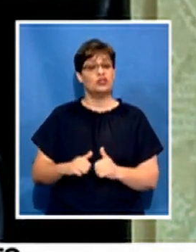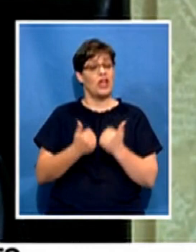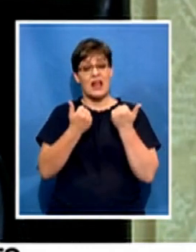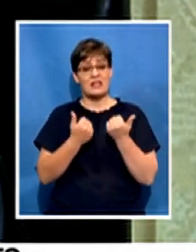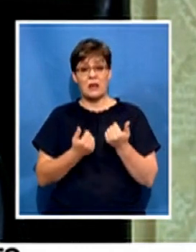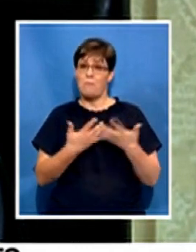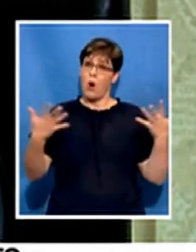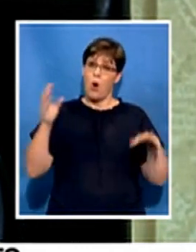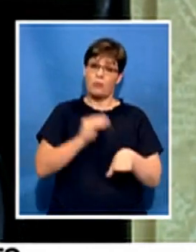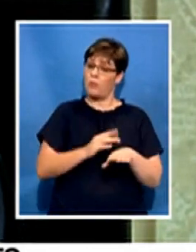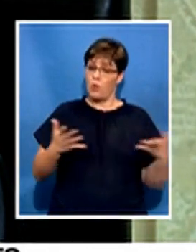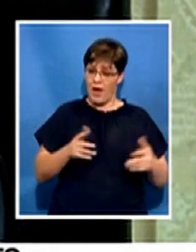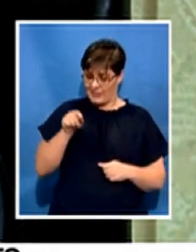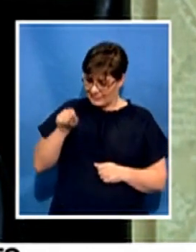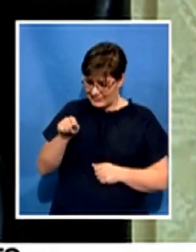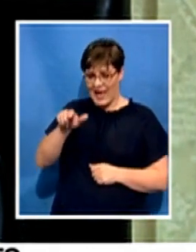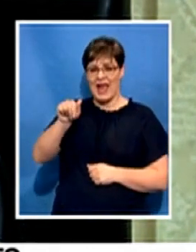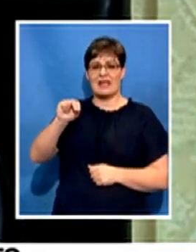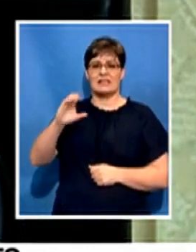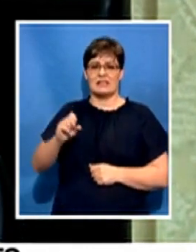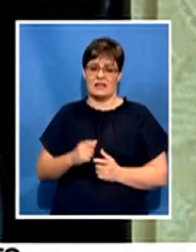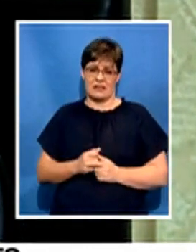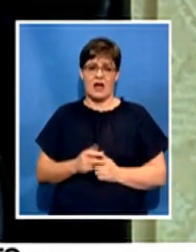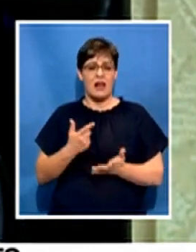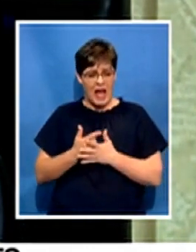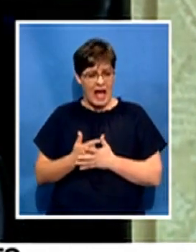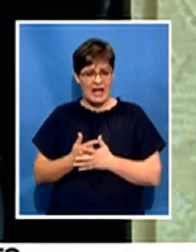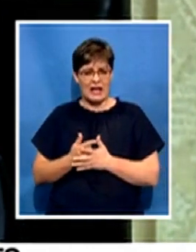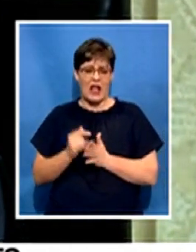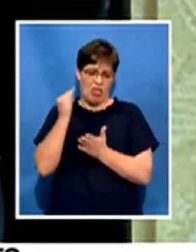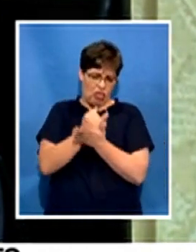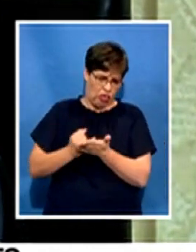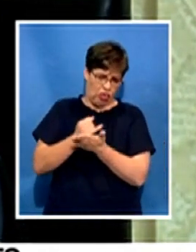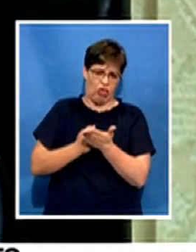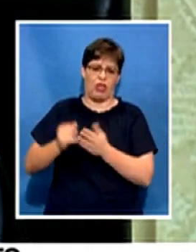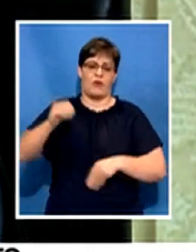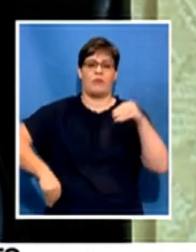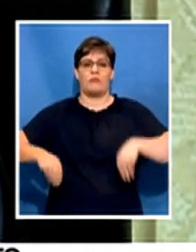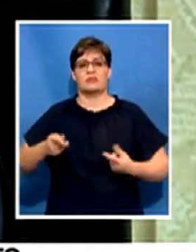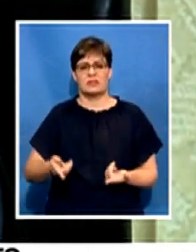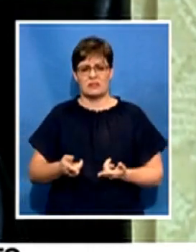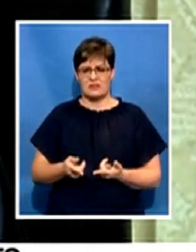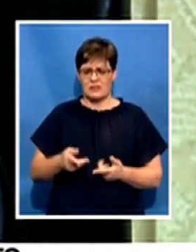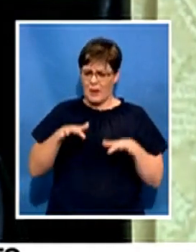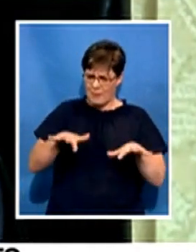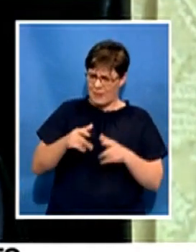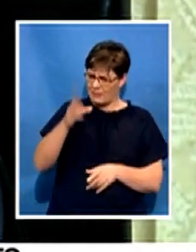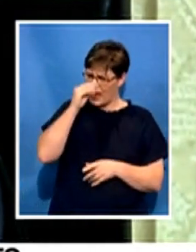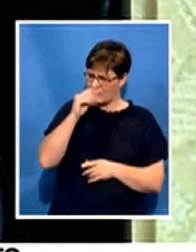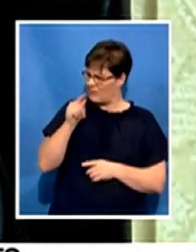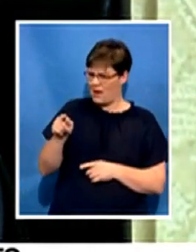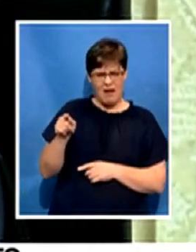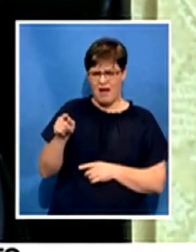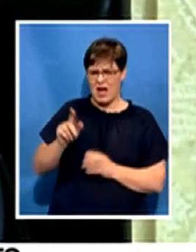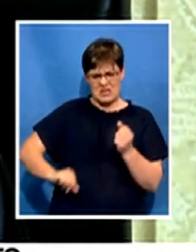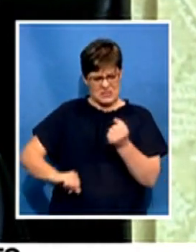corruption scandals, public bickering, and is gradually experiencing declined support amongst the people.